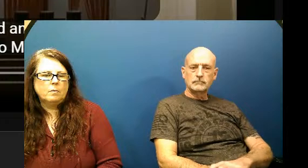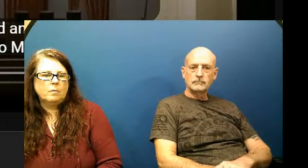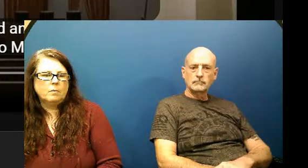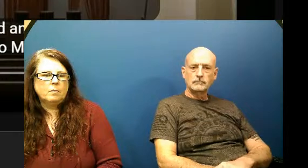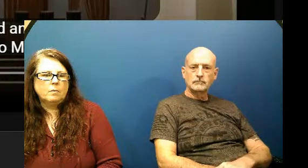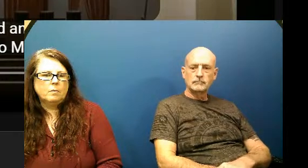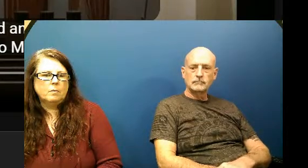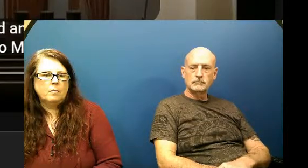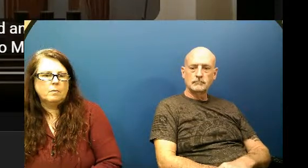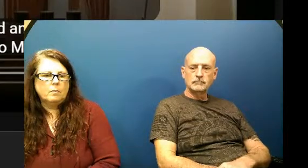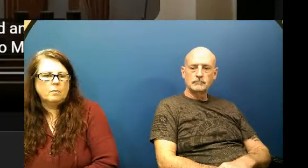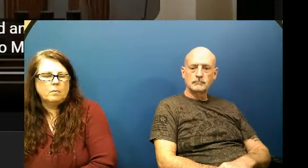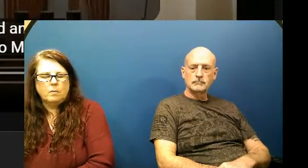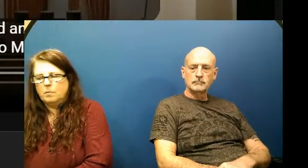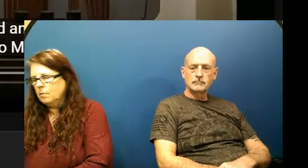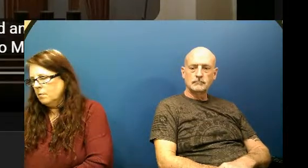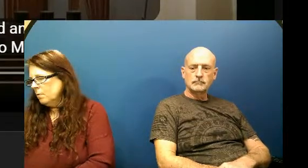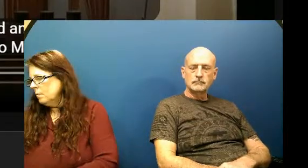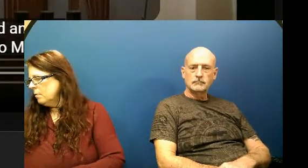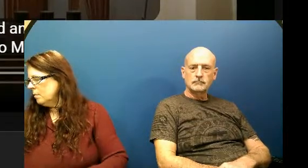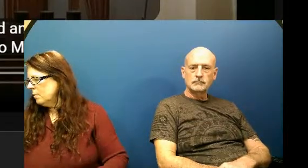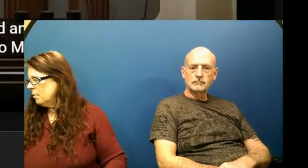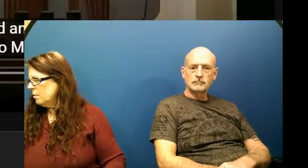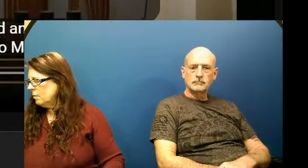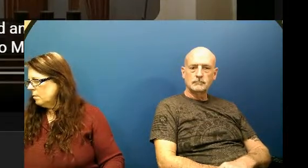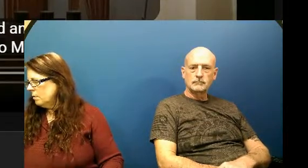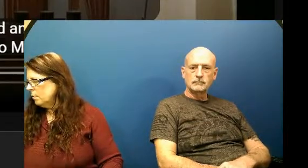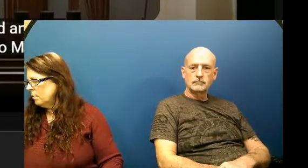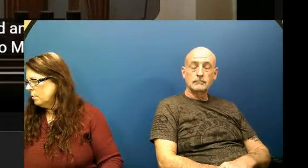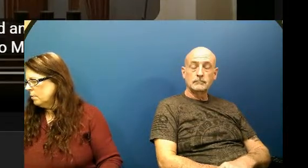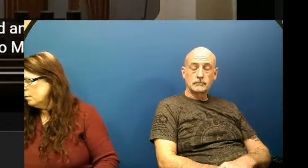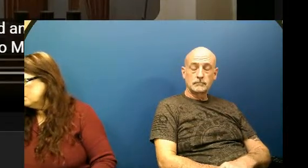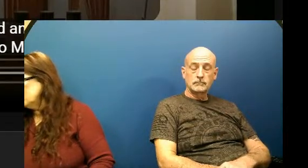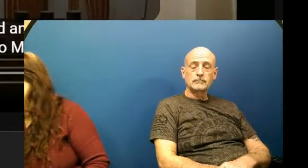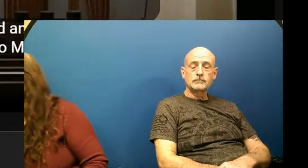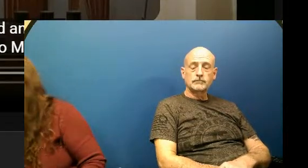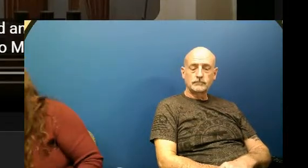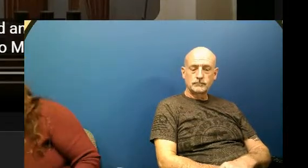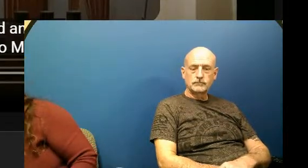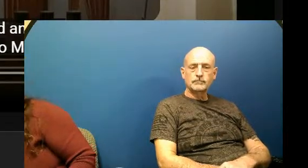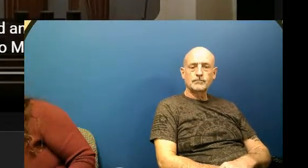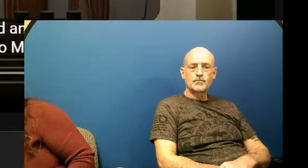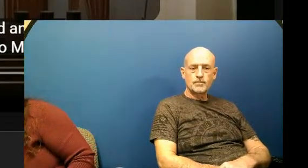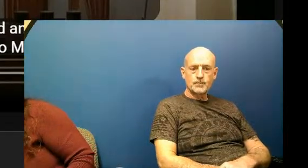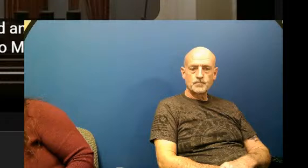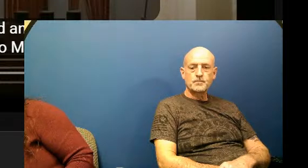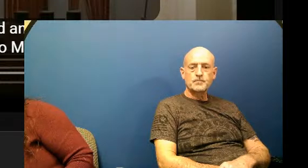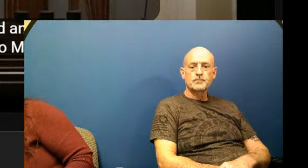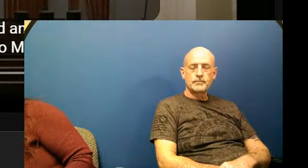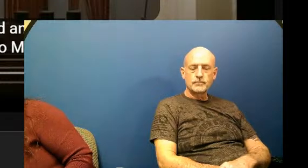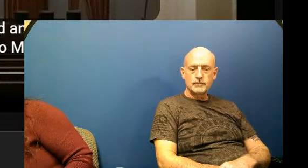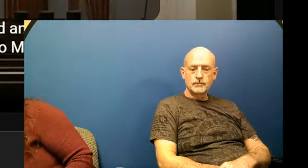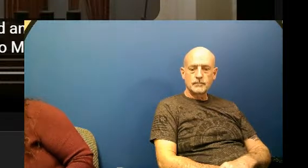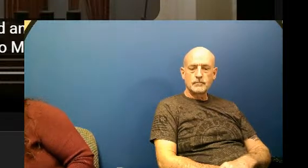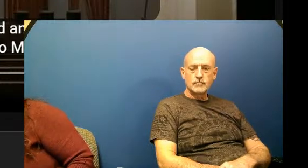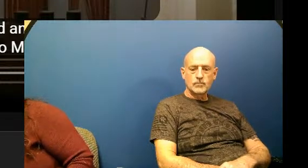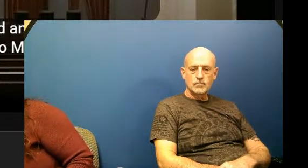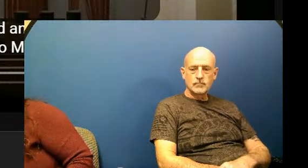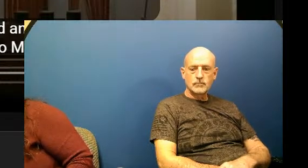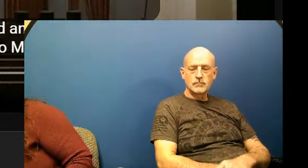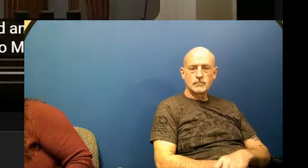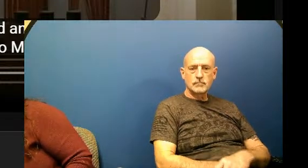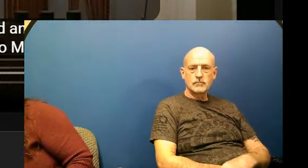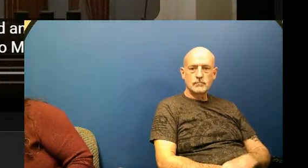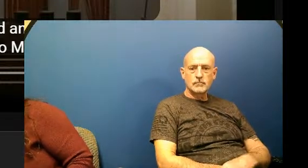Chinese government could weaponize TikTok at any time to harm the United States. TikTok collects unprecedented amounts of personal data. And as